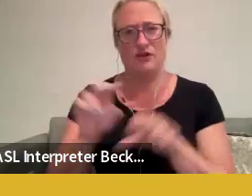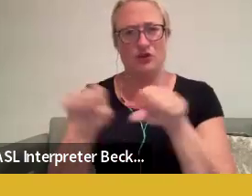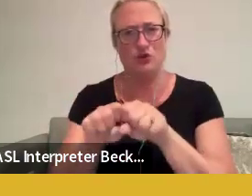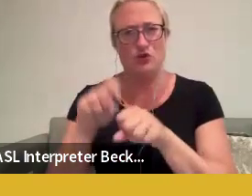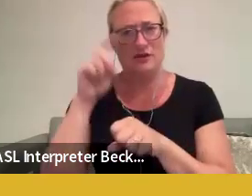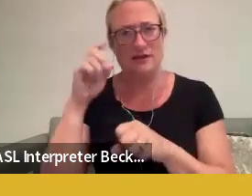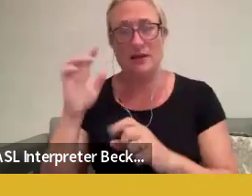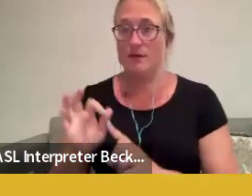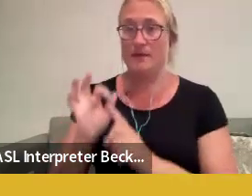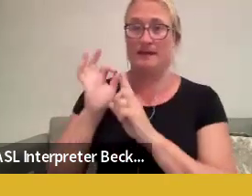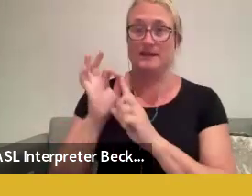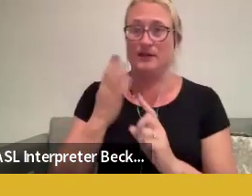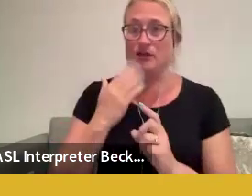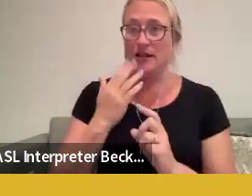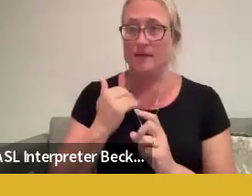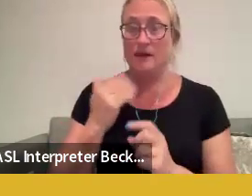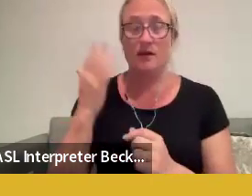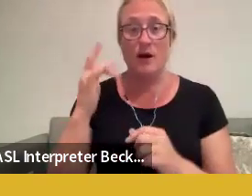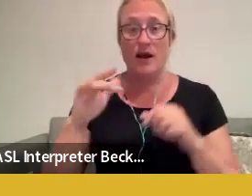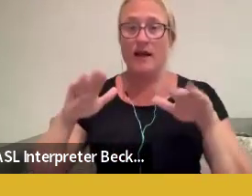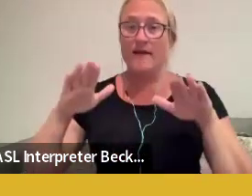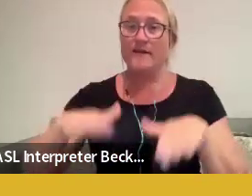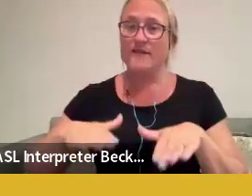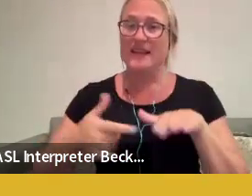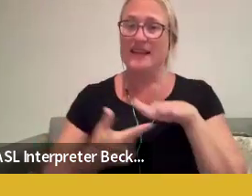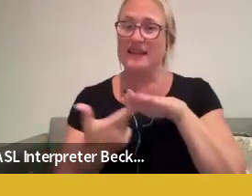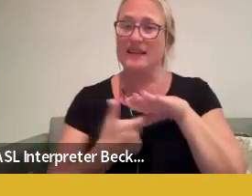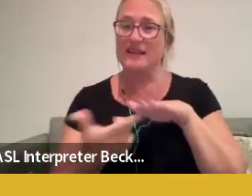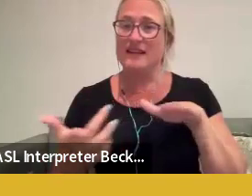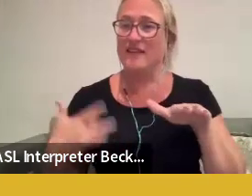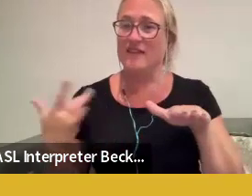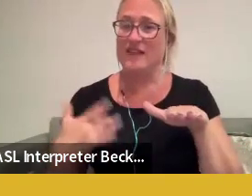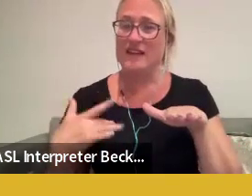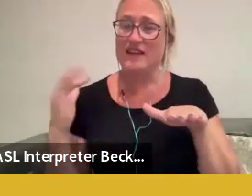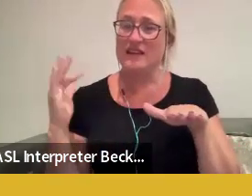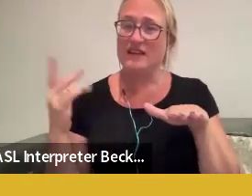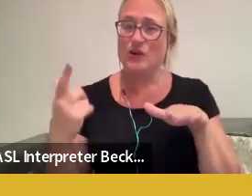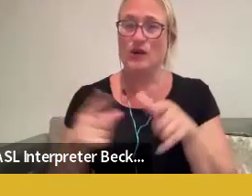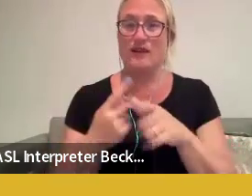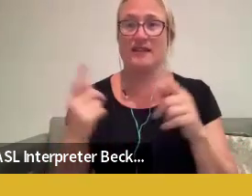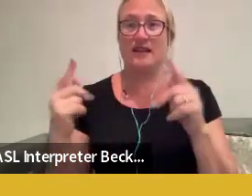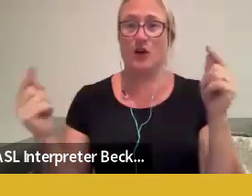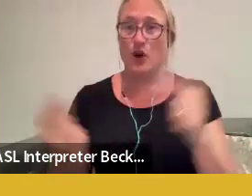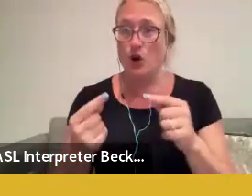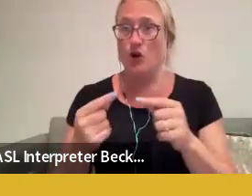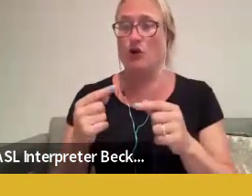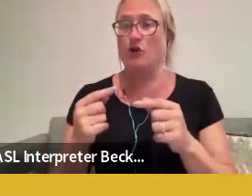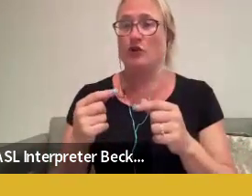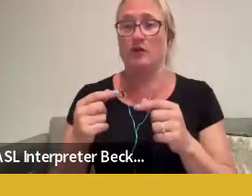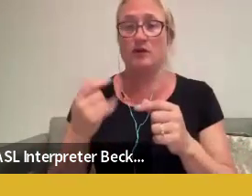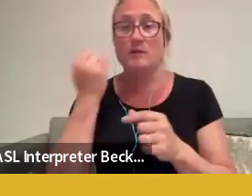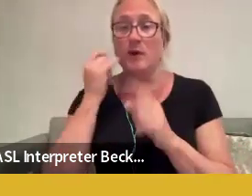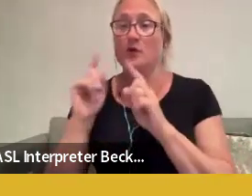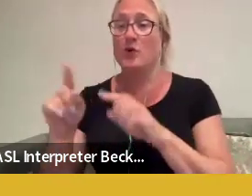diabetes, because if you don't have good feeling in your feet, then that can lead to injuries. I know we like to go to the pool and the beach